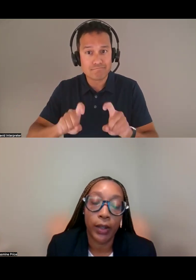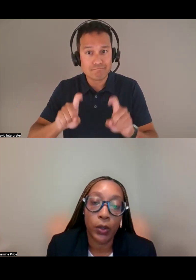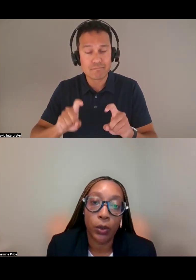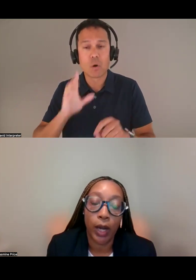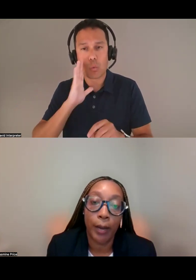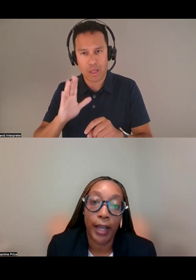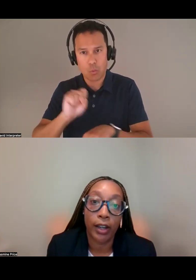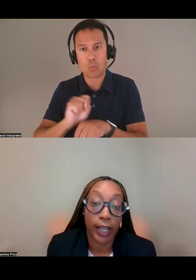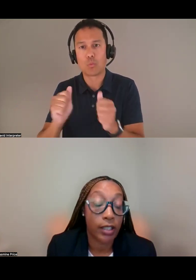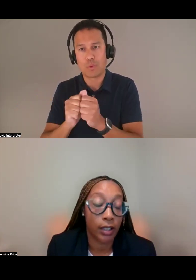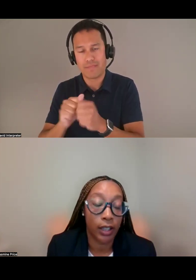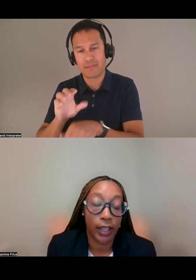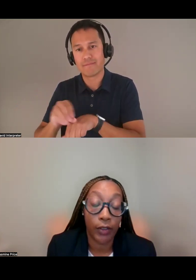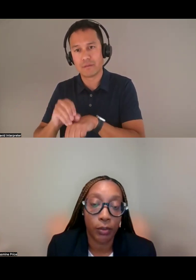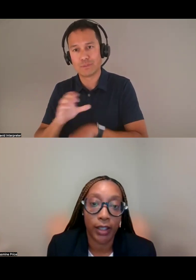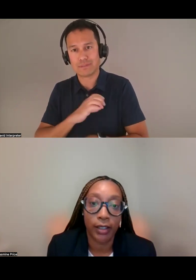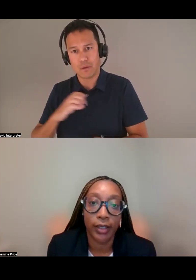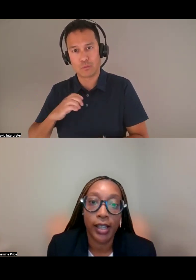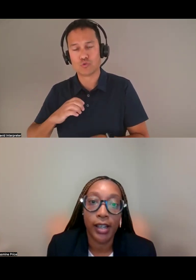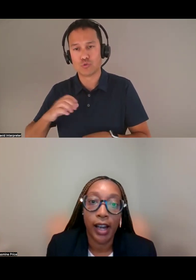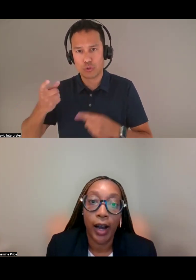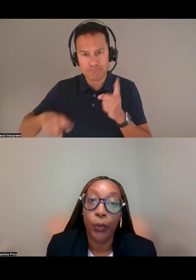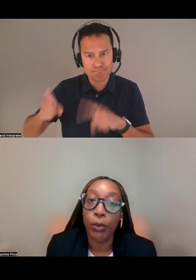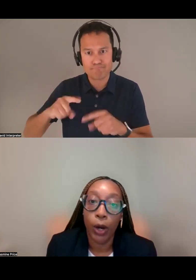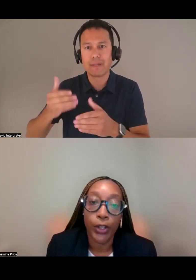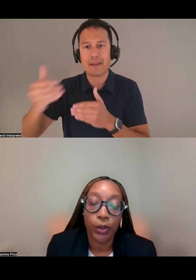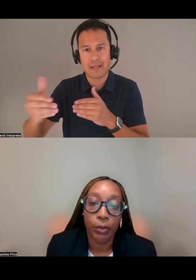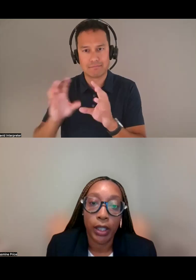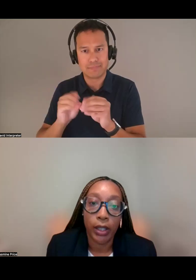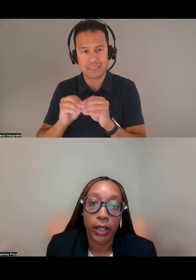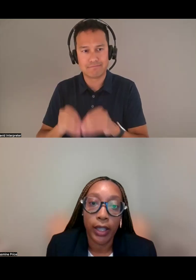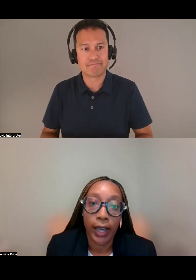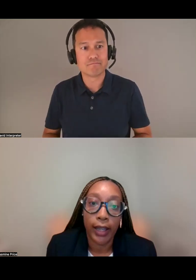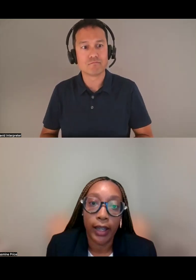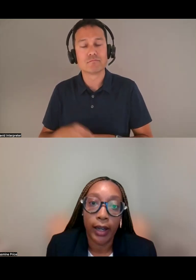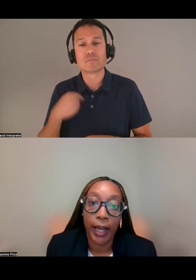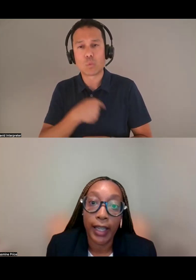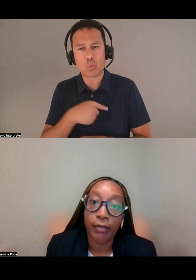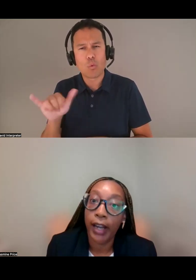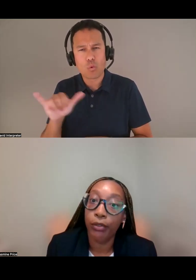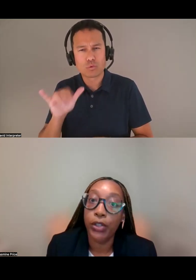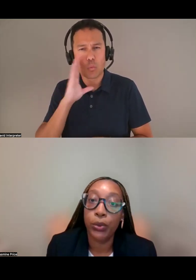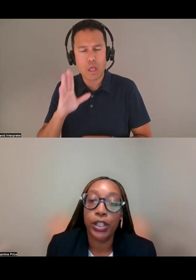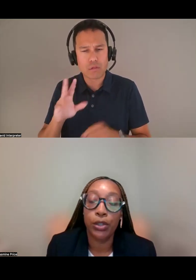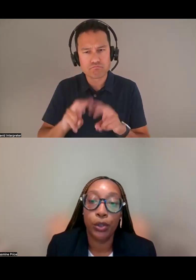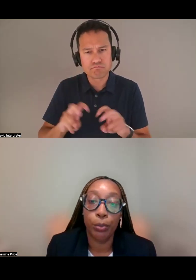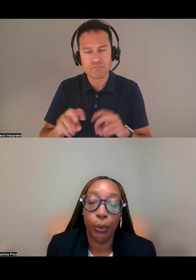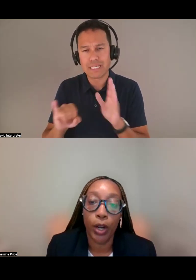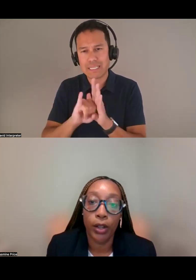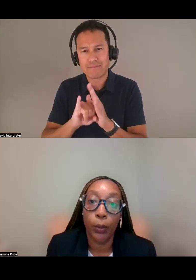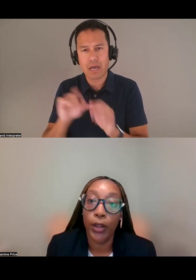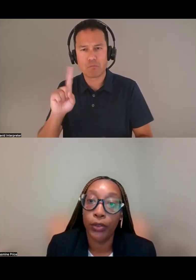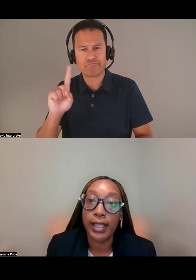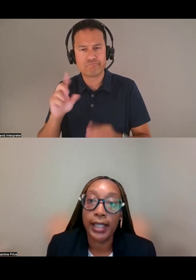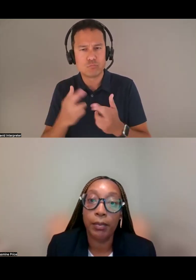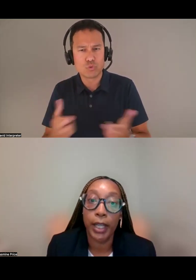Advisory Council at our next council meeting. We will also be looking at identifying resources to support